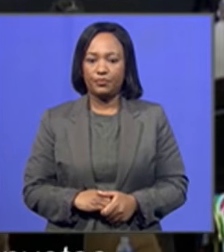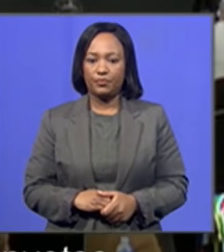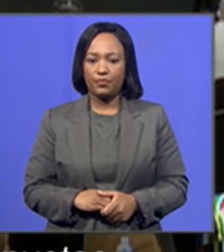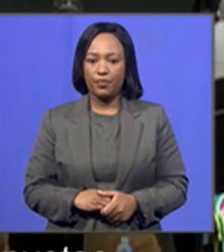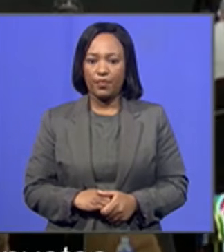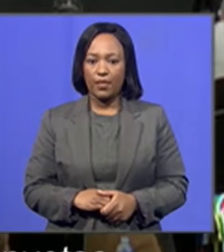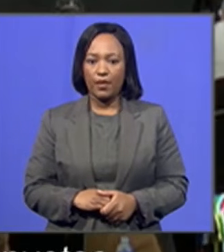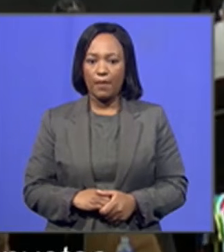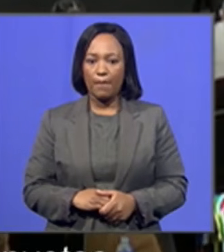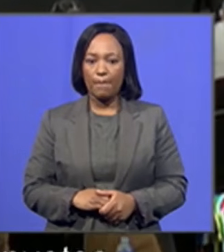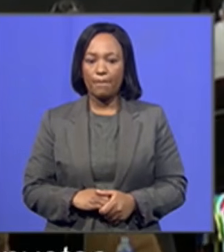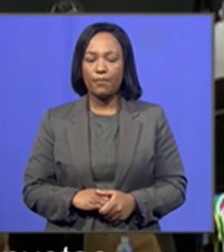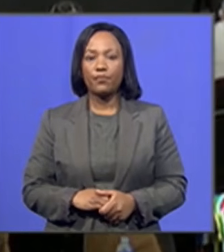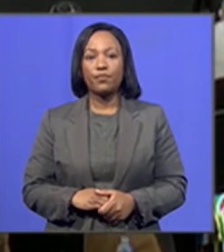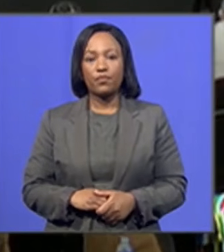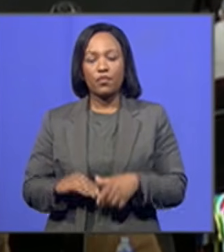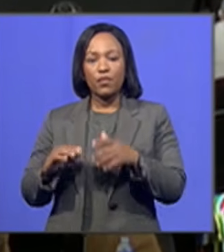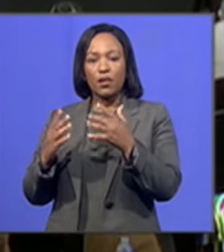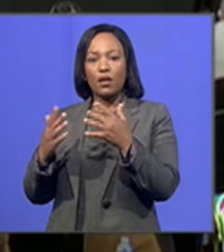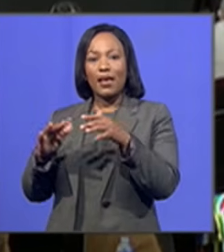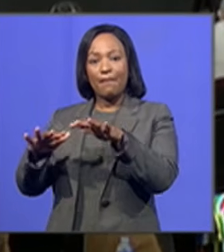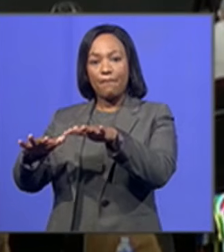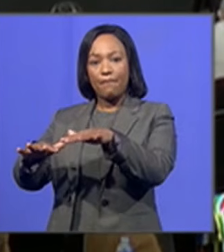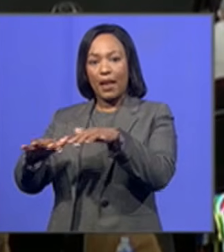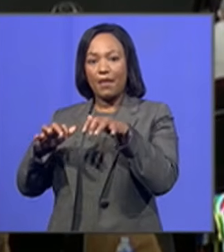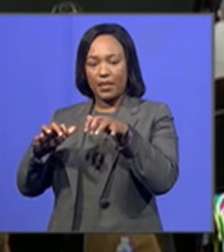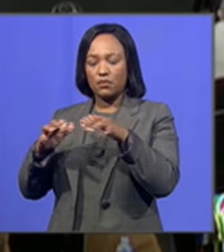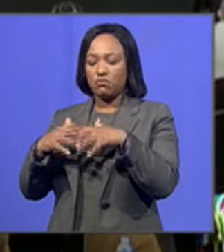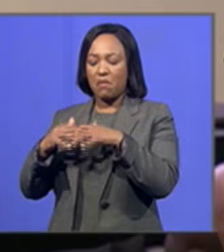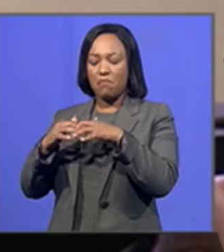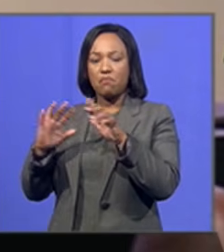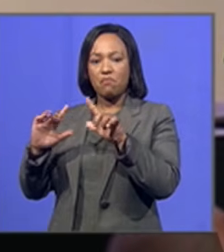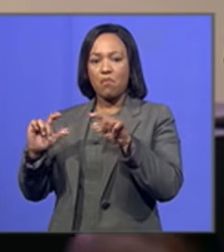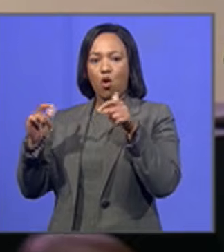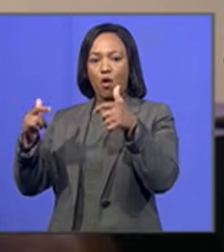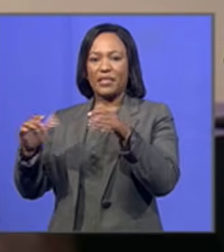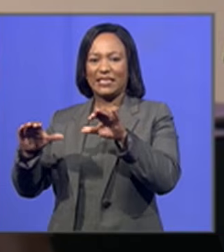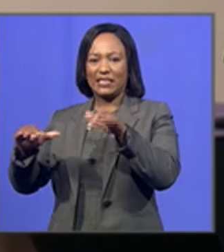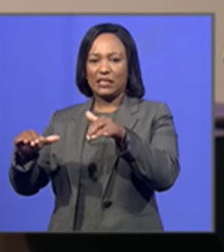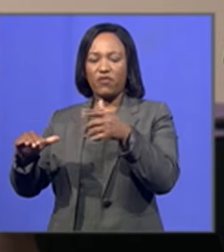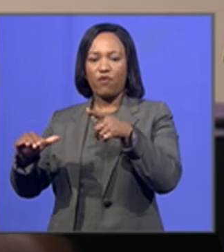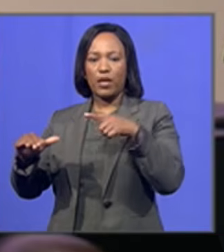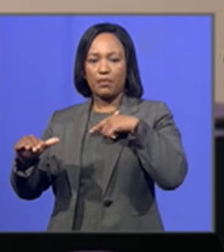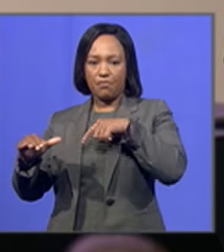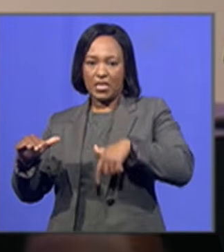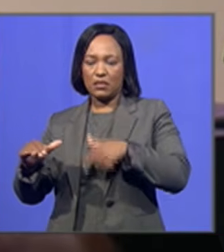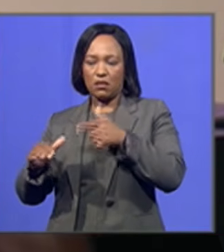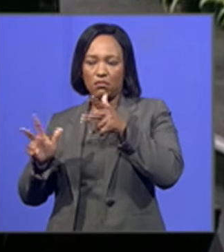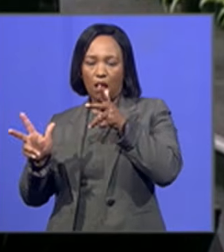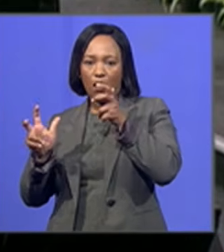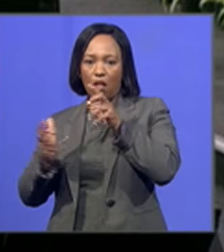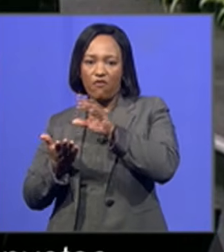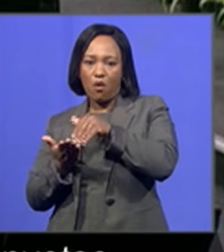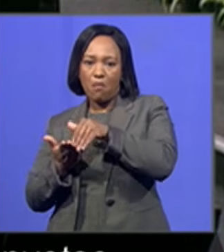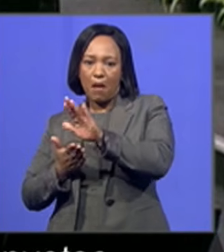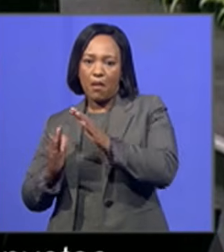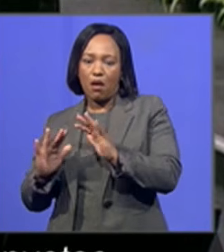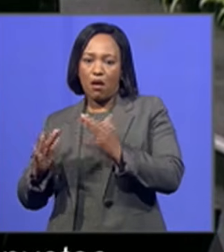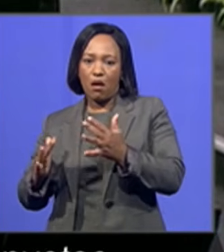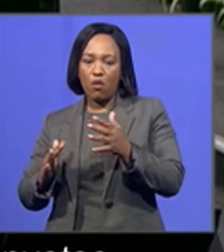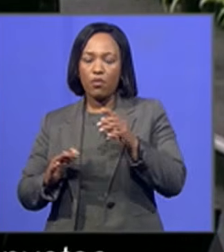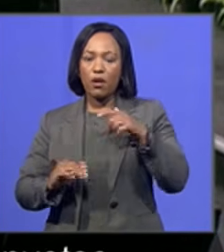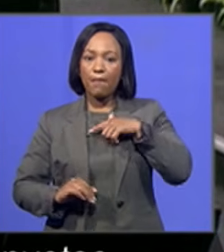Parlamente e theile komiti ya ho theola mopresidente ka kgato ya molao mme taba ya phalaphala e bile ya mantlha nakong eo mopresidente a fanang ka dikarabo